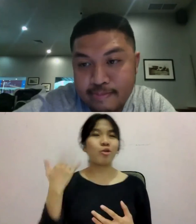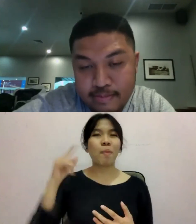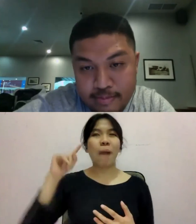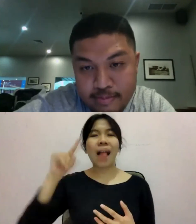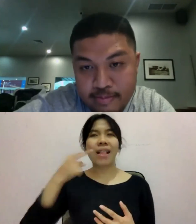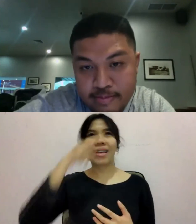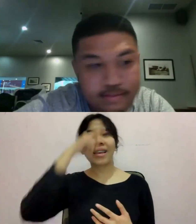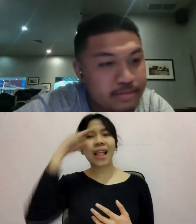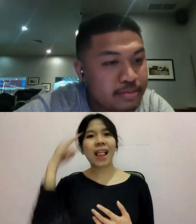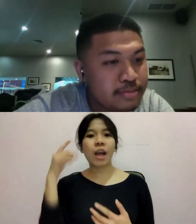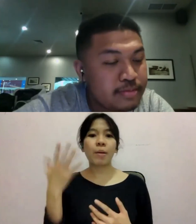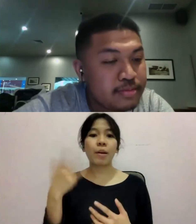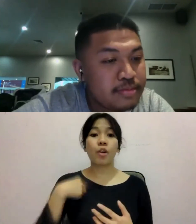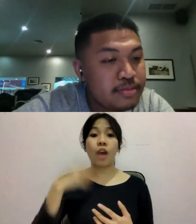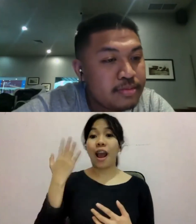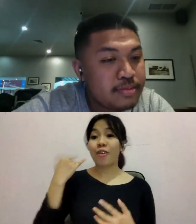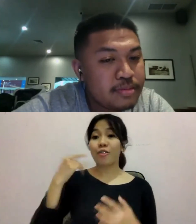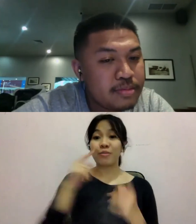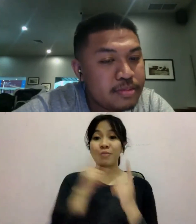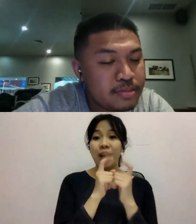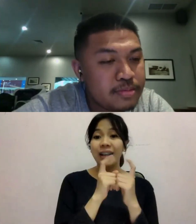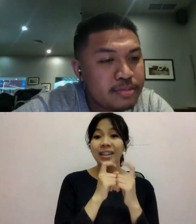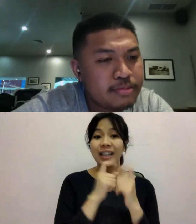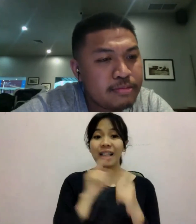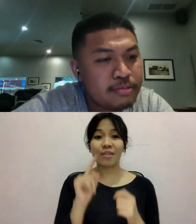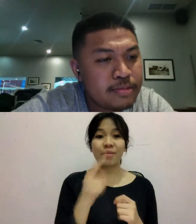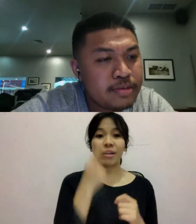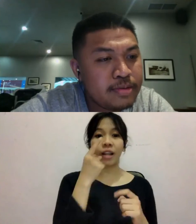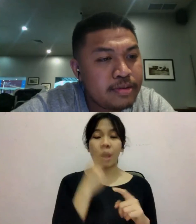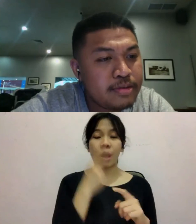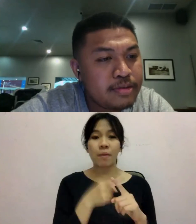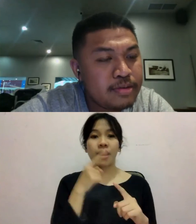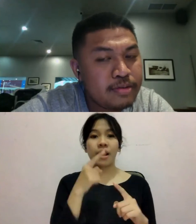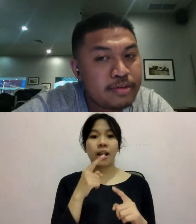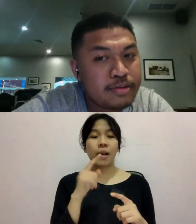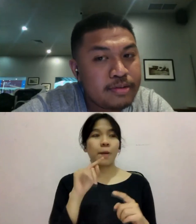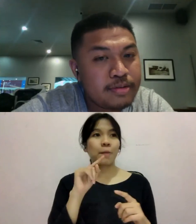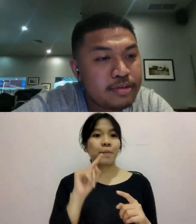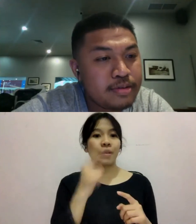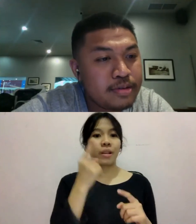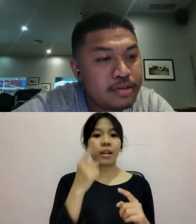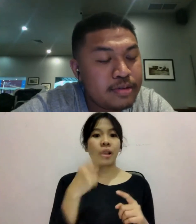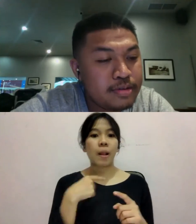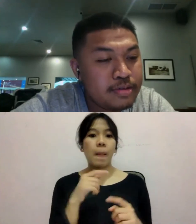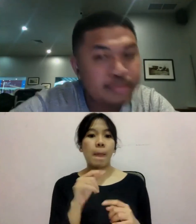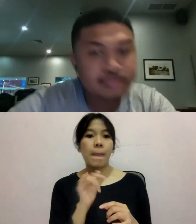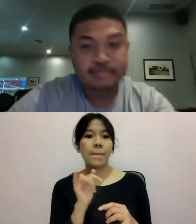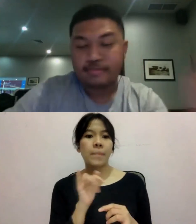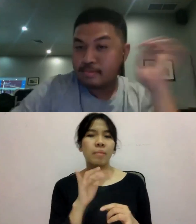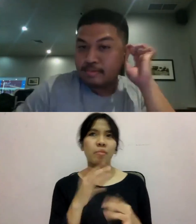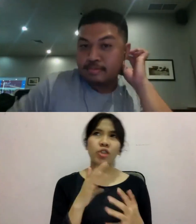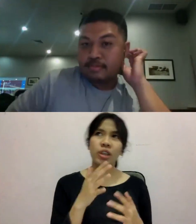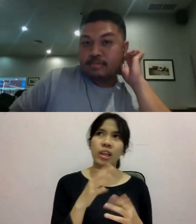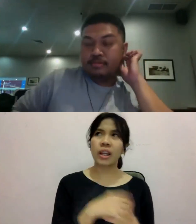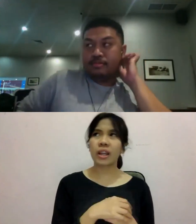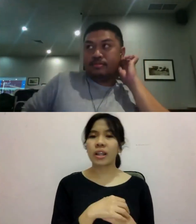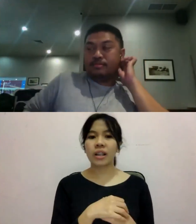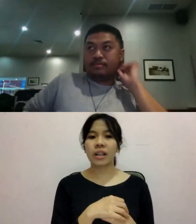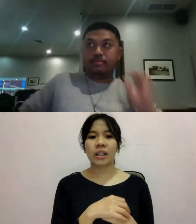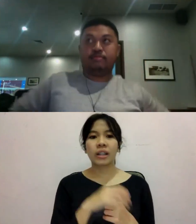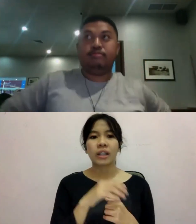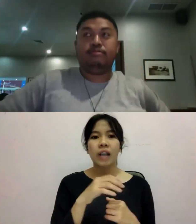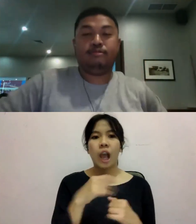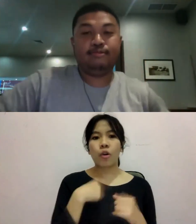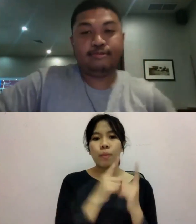dating several people through the course of 1 or 1.5 years. It is more